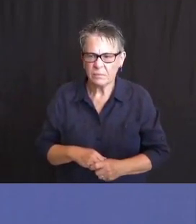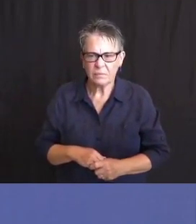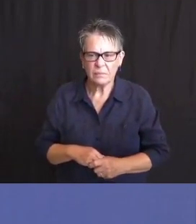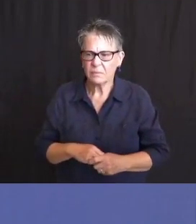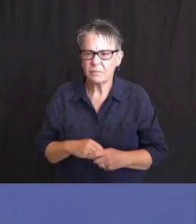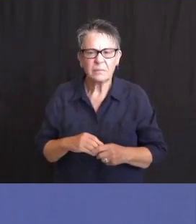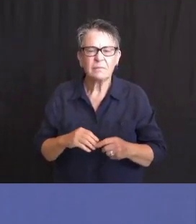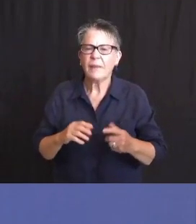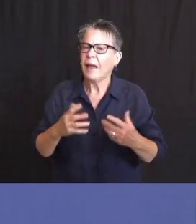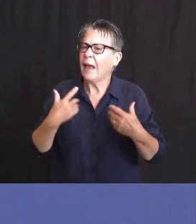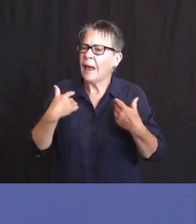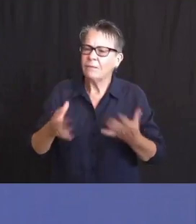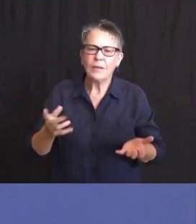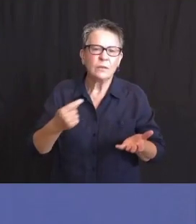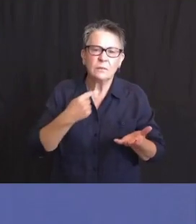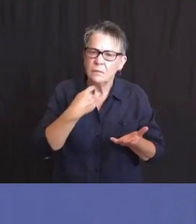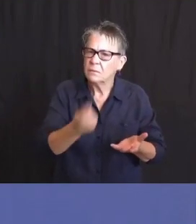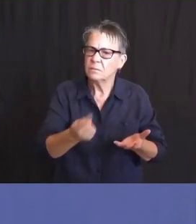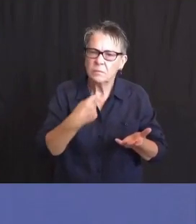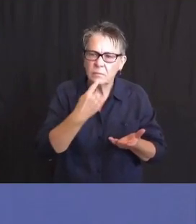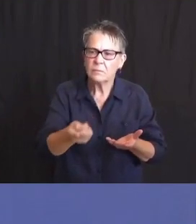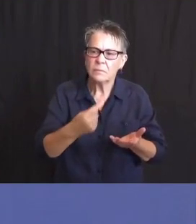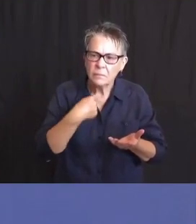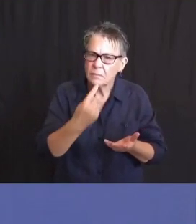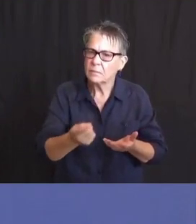that is something we're looking hard at.